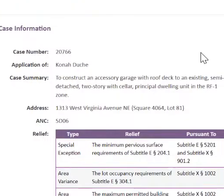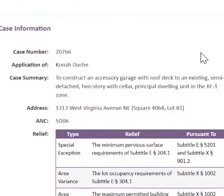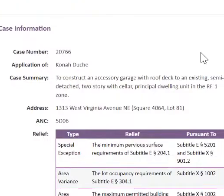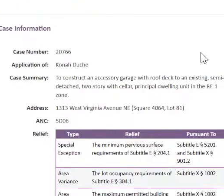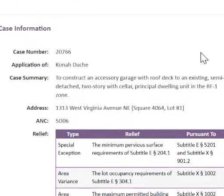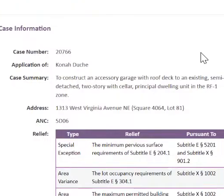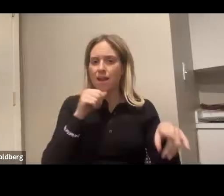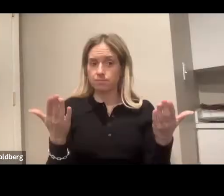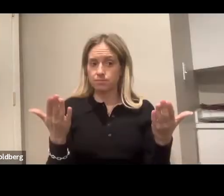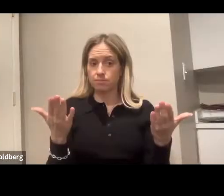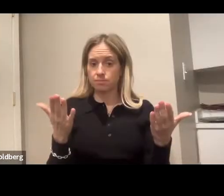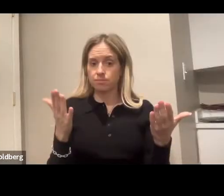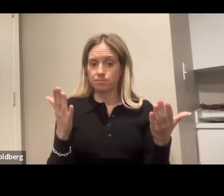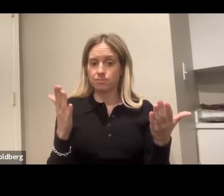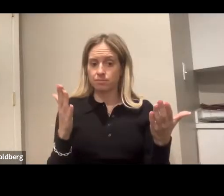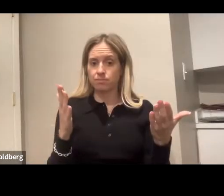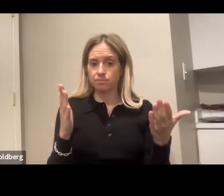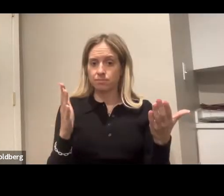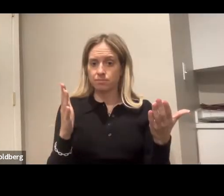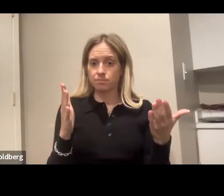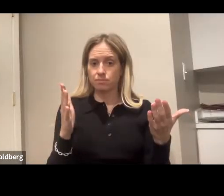that